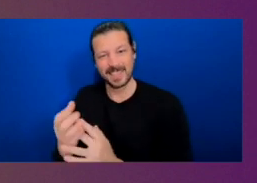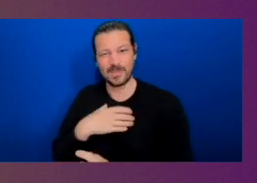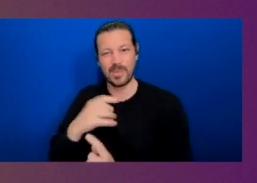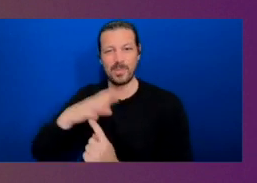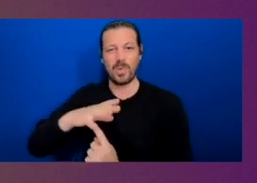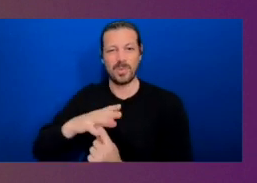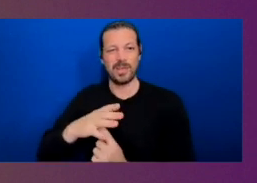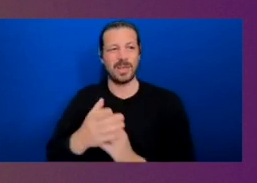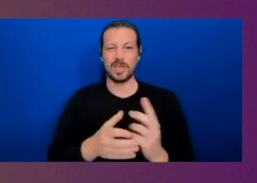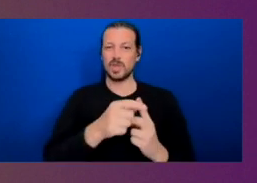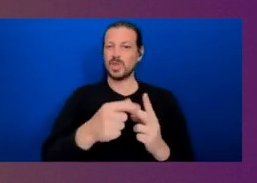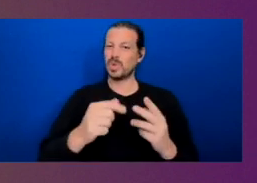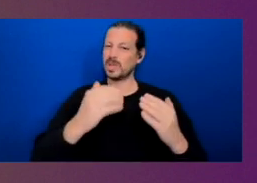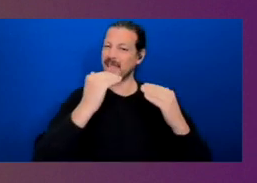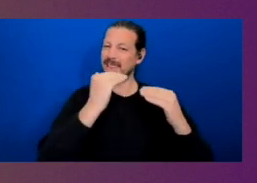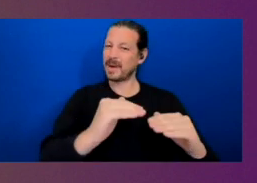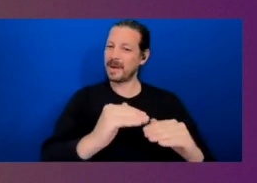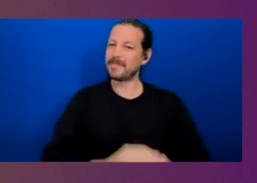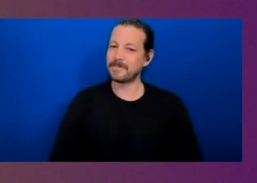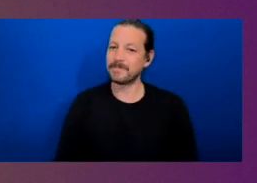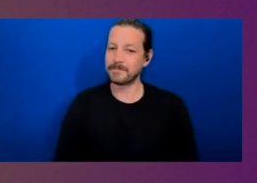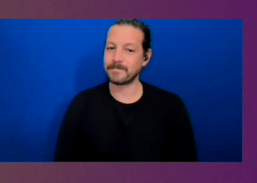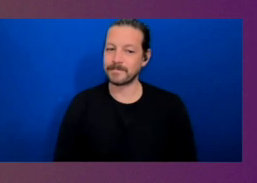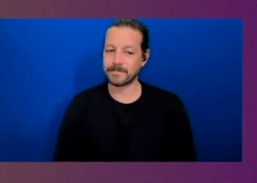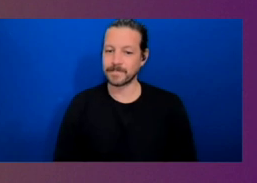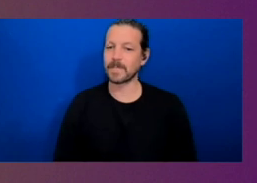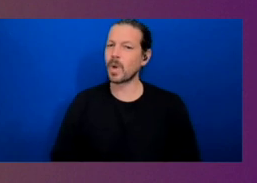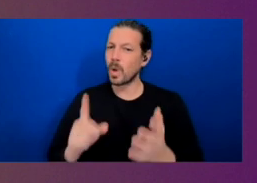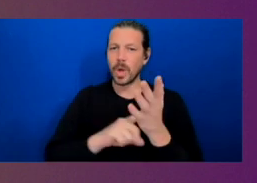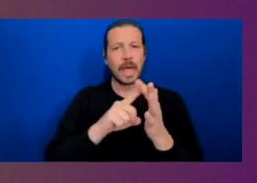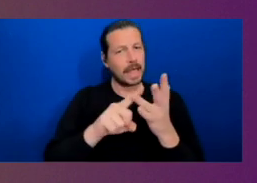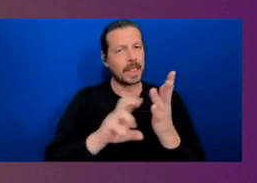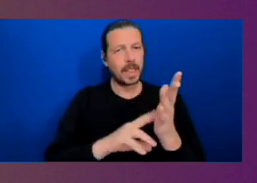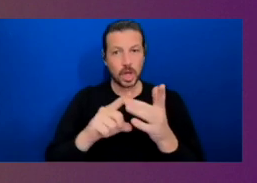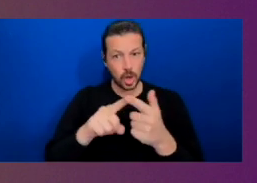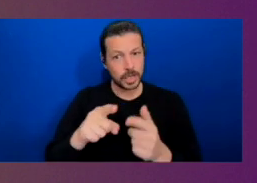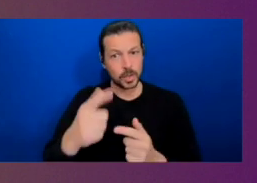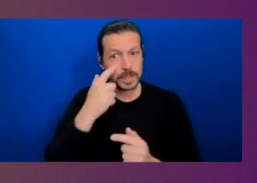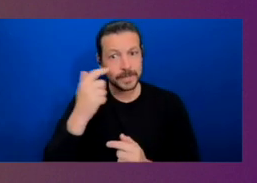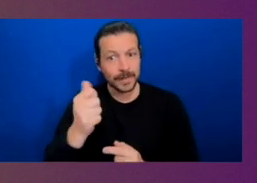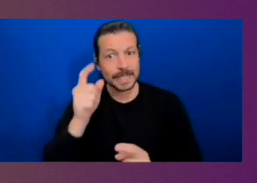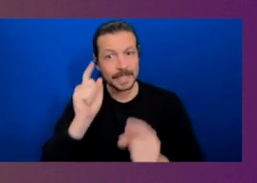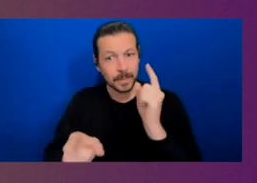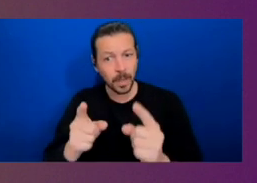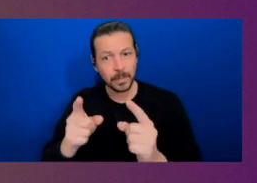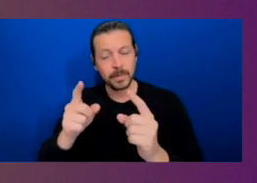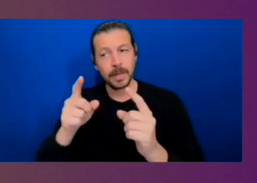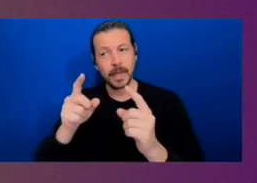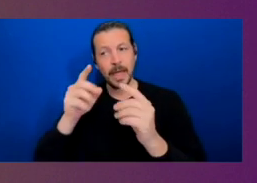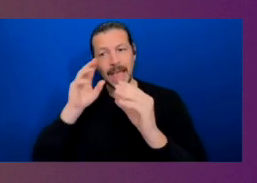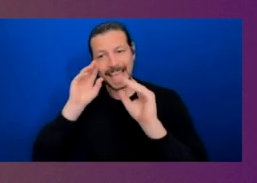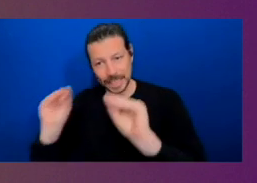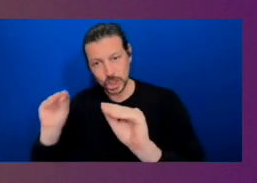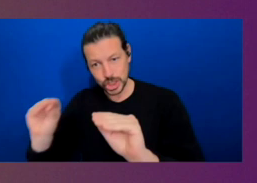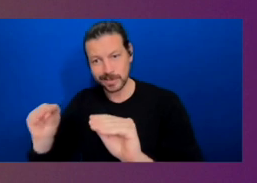I don't know, Leonie, have you seen kind of instances where education has kind of a barrier